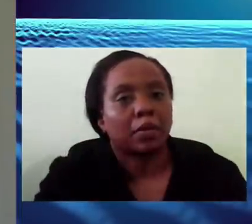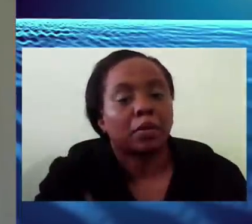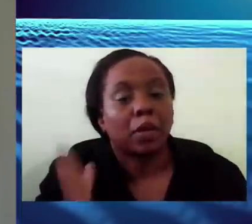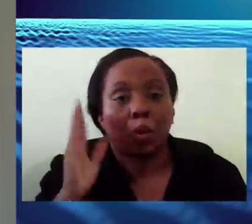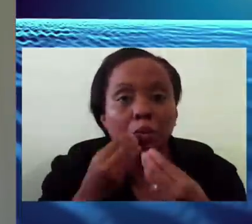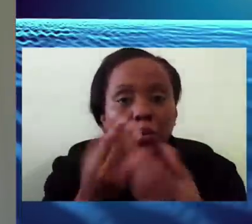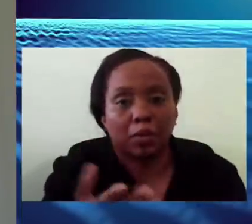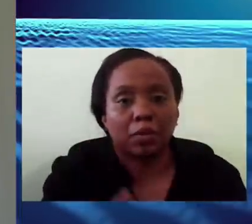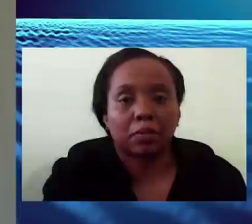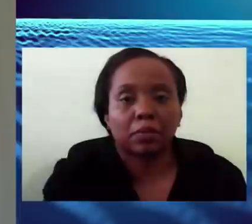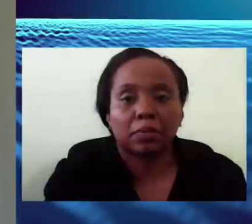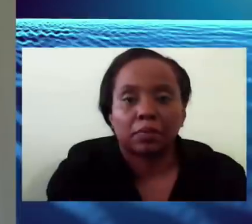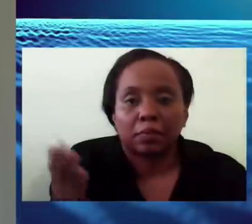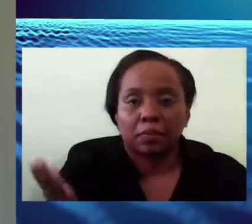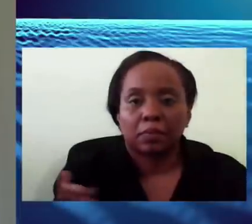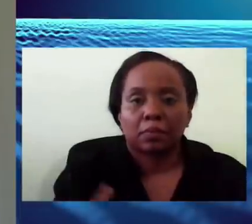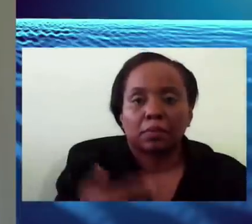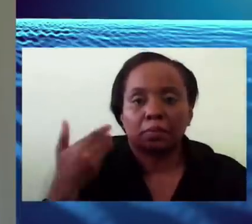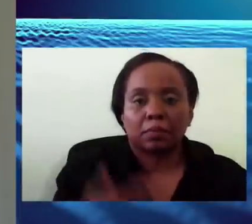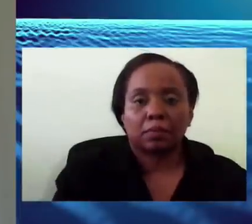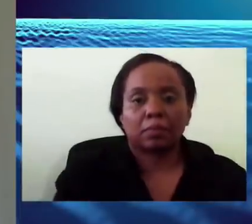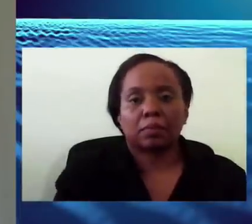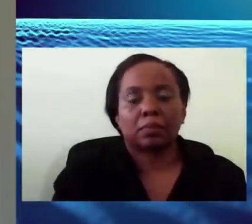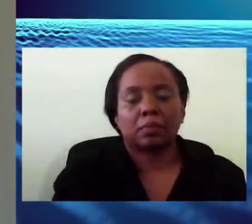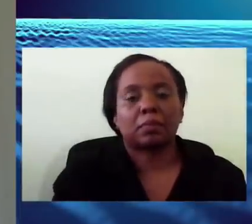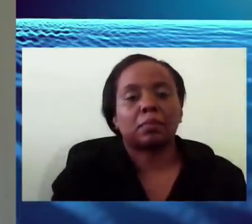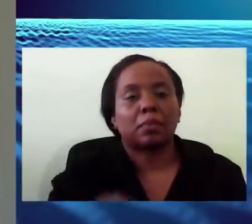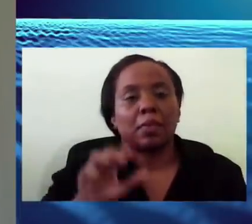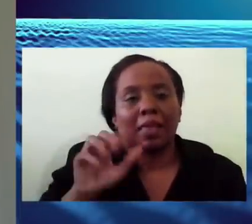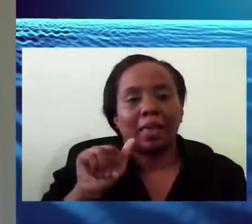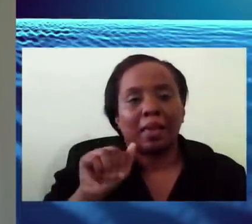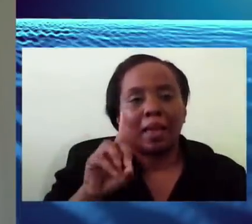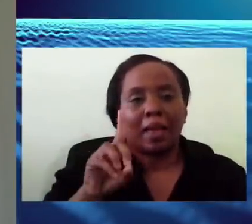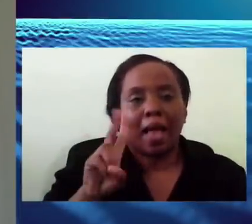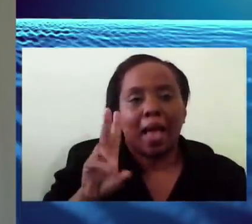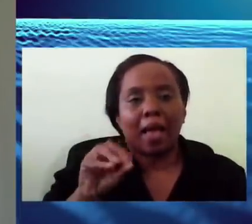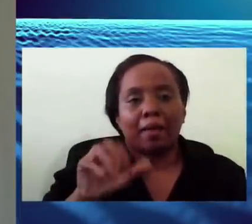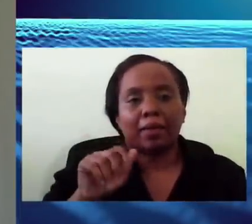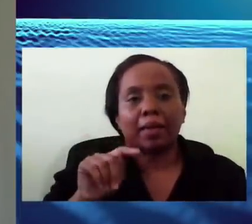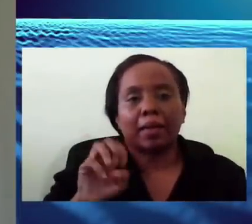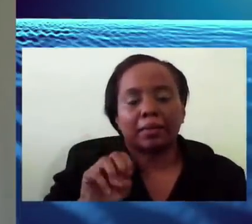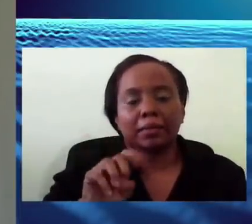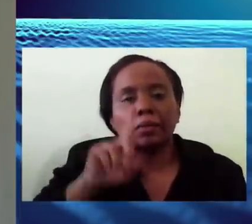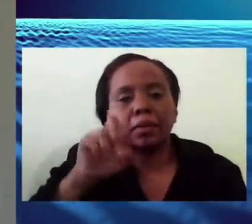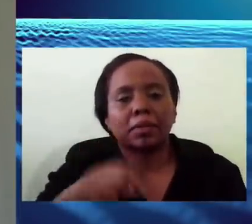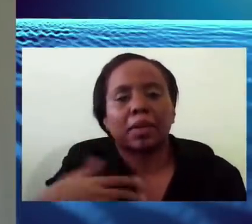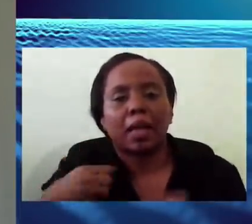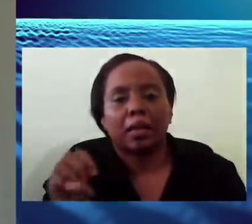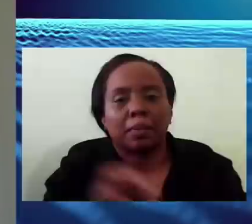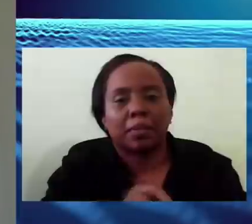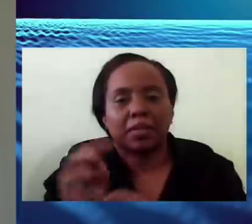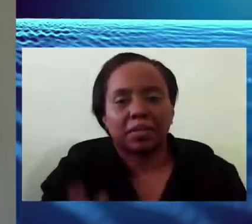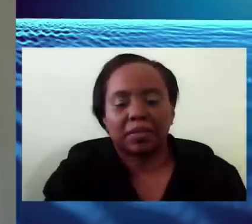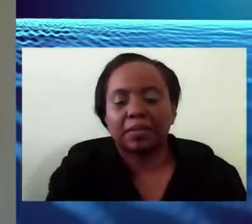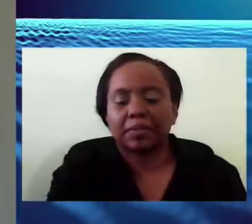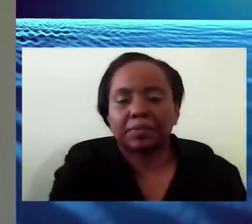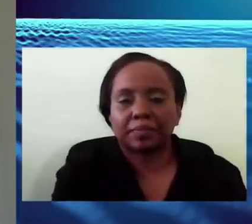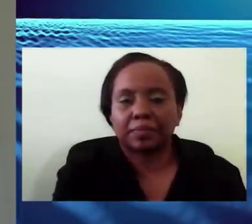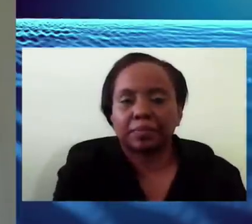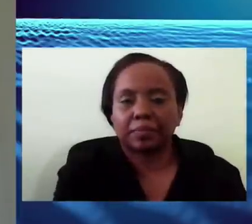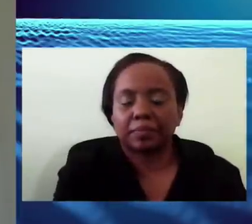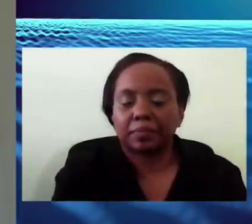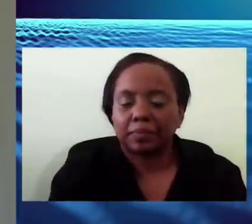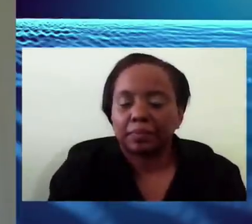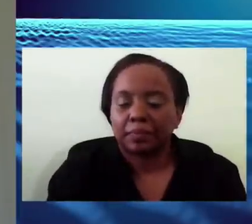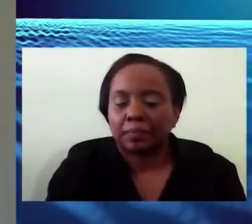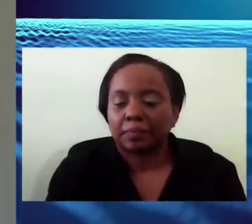I have a question, sorry, Marcia Guinness, Barbados Advocate, a question for Minister Bostic. Now that there has been a pause in the ash fall, will